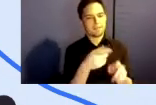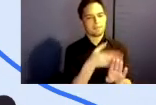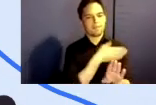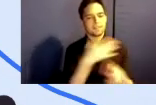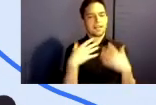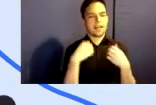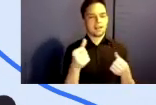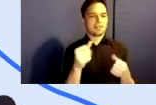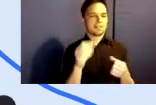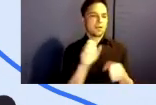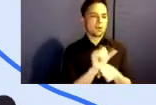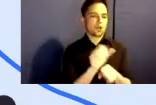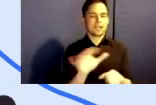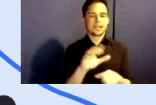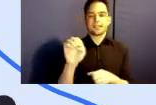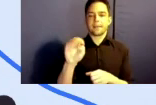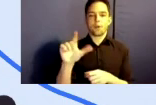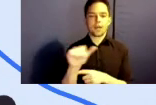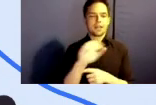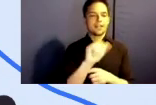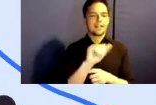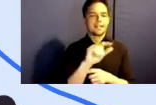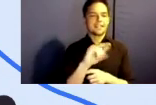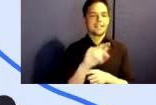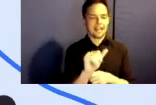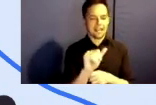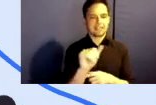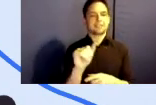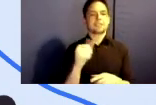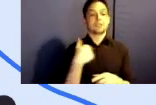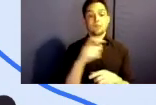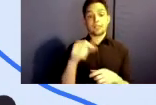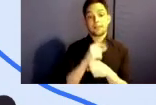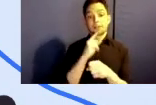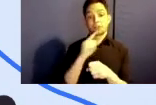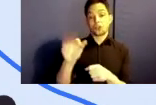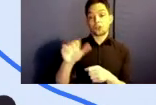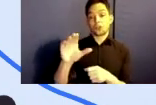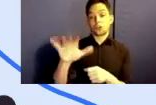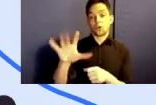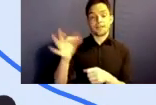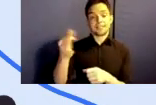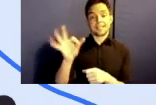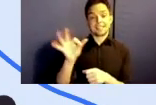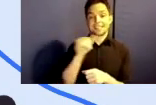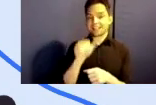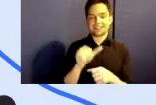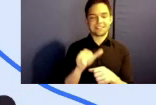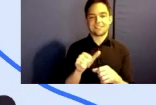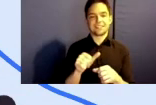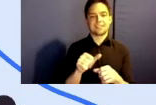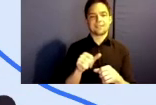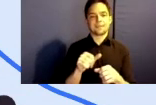Ebola, such as Zika. We need to make sure that COVID-19 does not distort away from